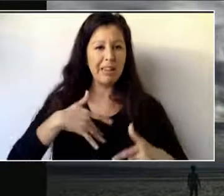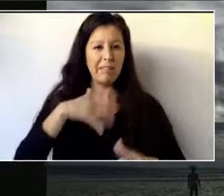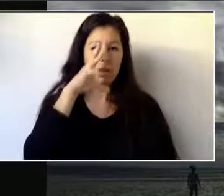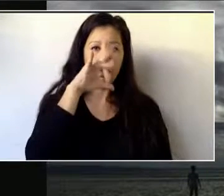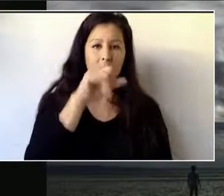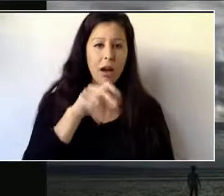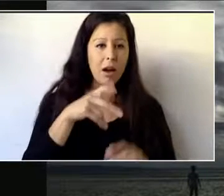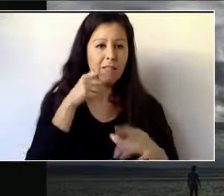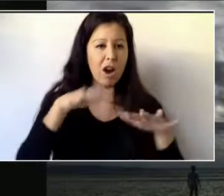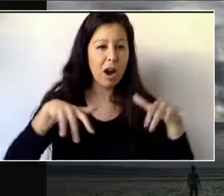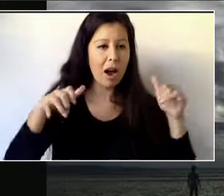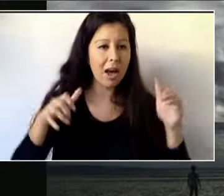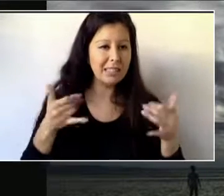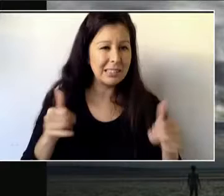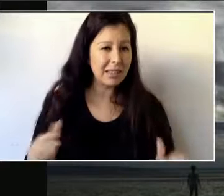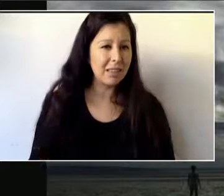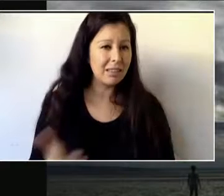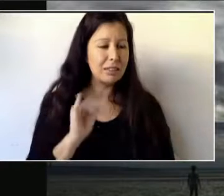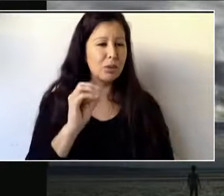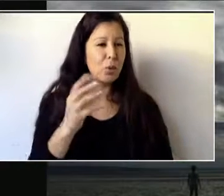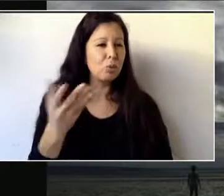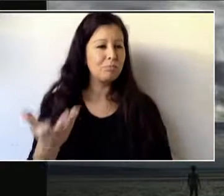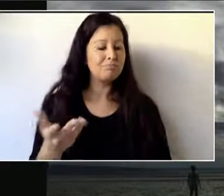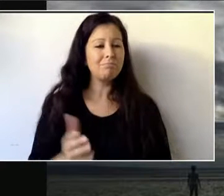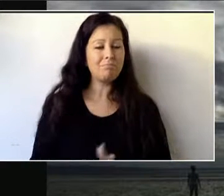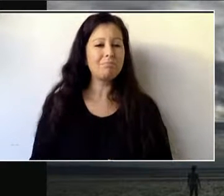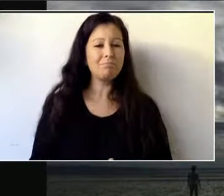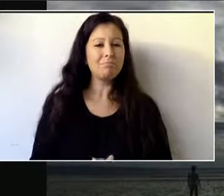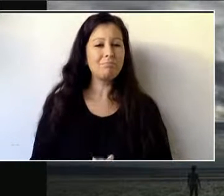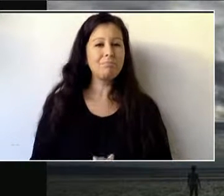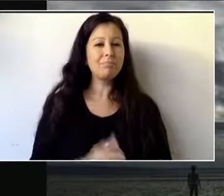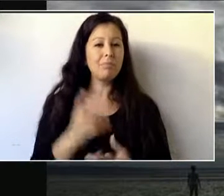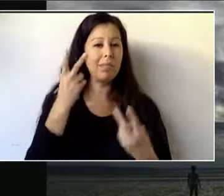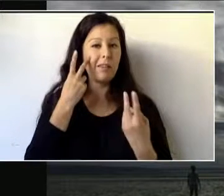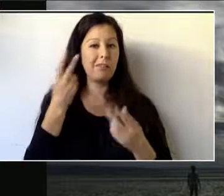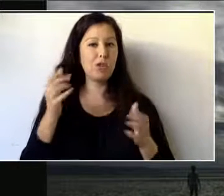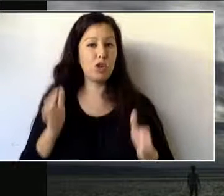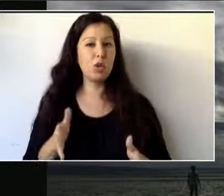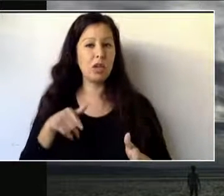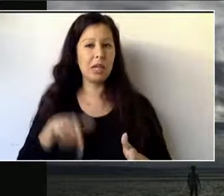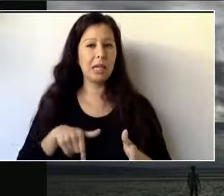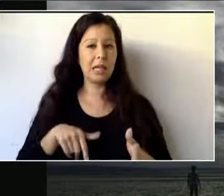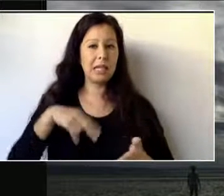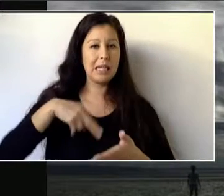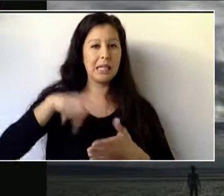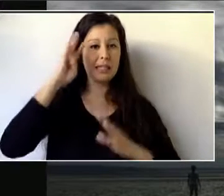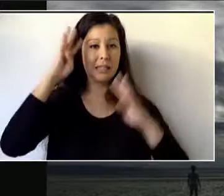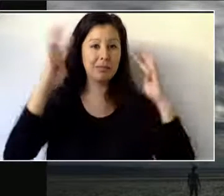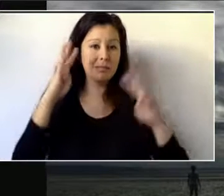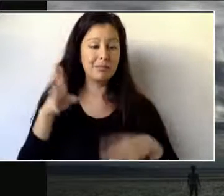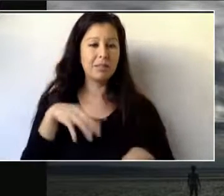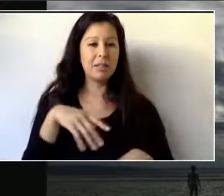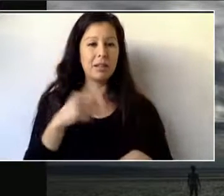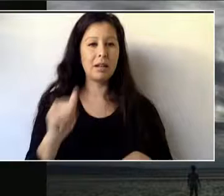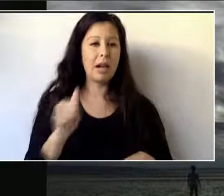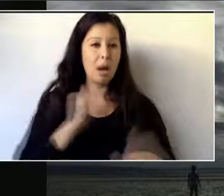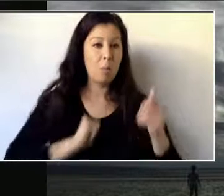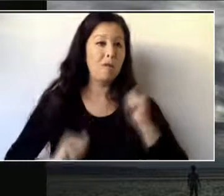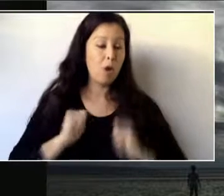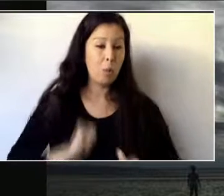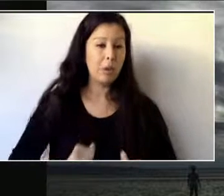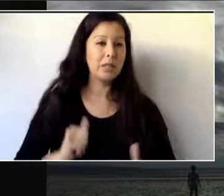it. So in a sense, the viewer is choreographing a